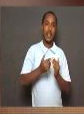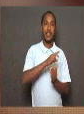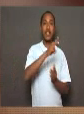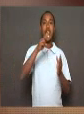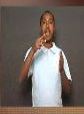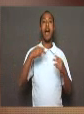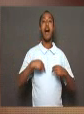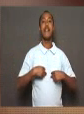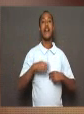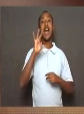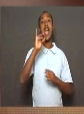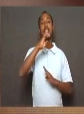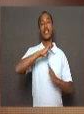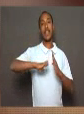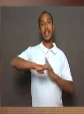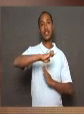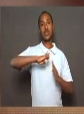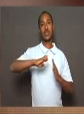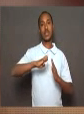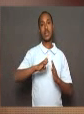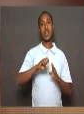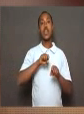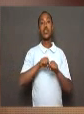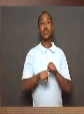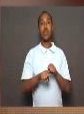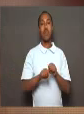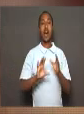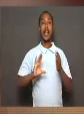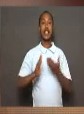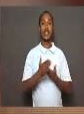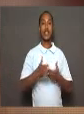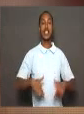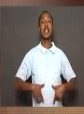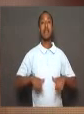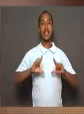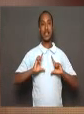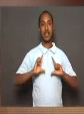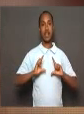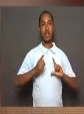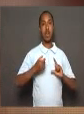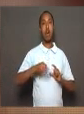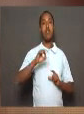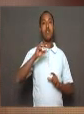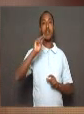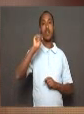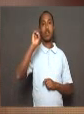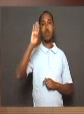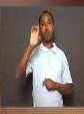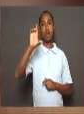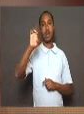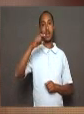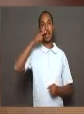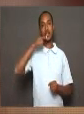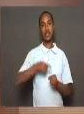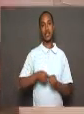have 8 valence electrons, so they can achieve the stability of noble gases.